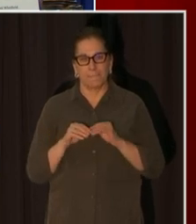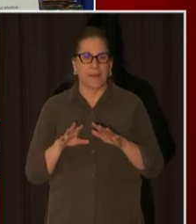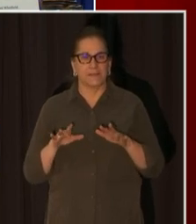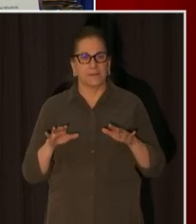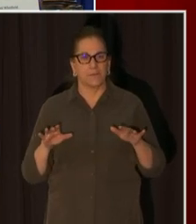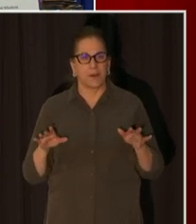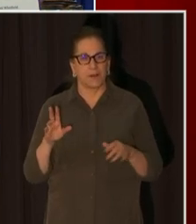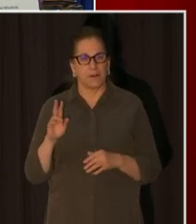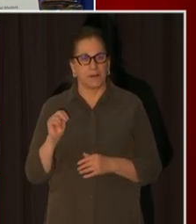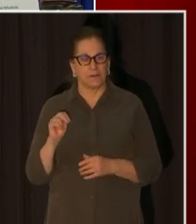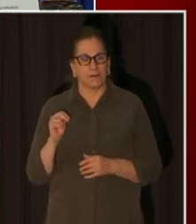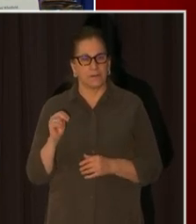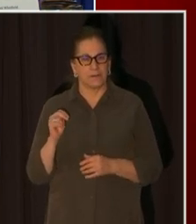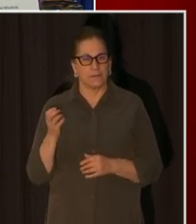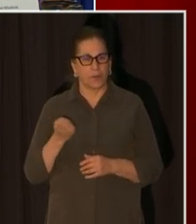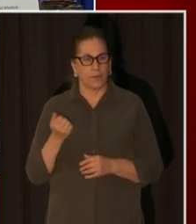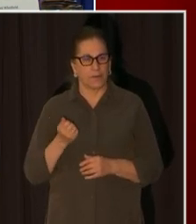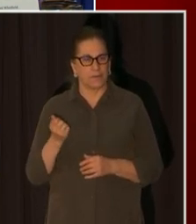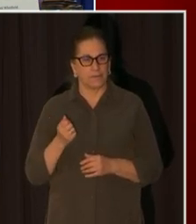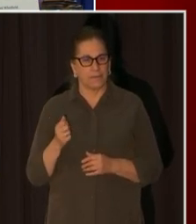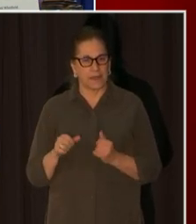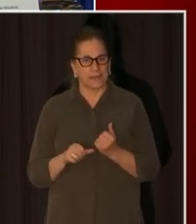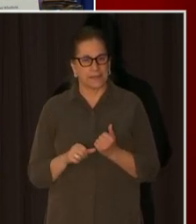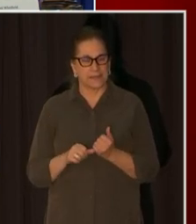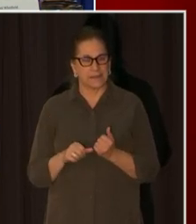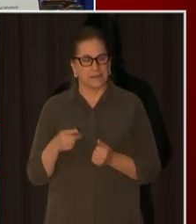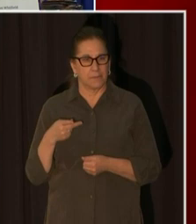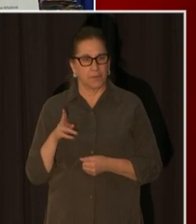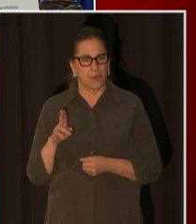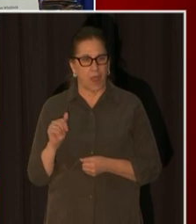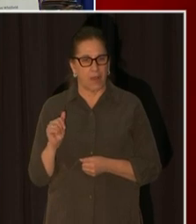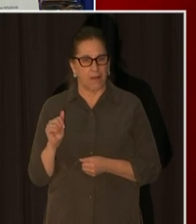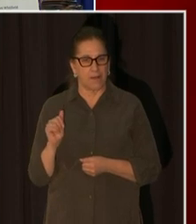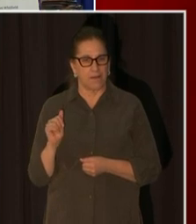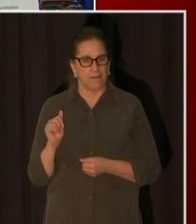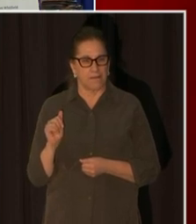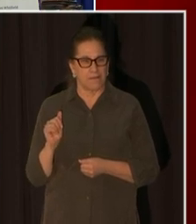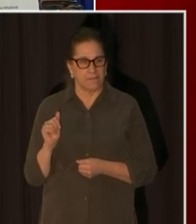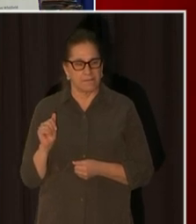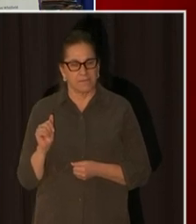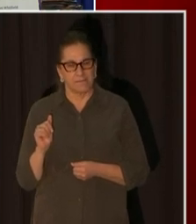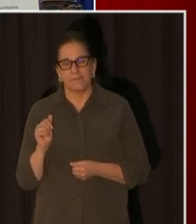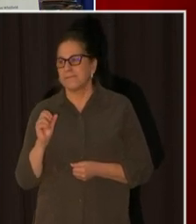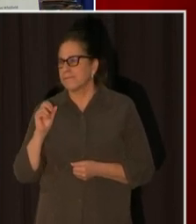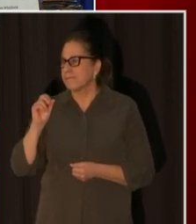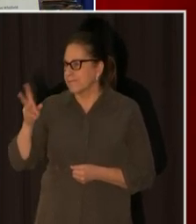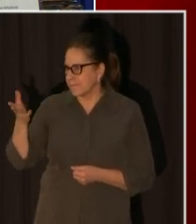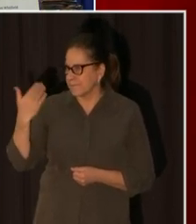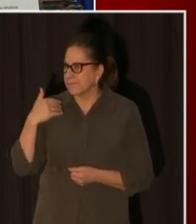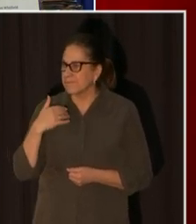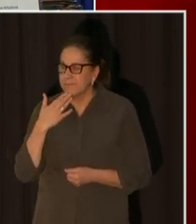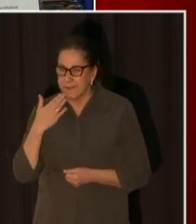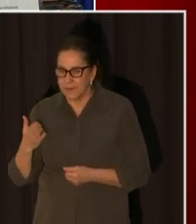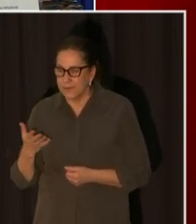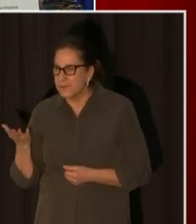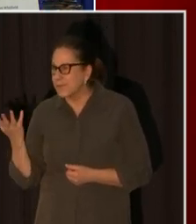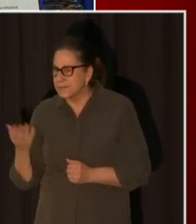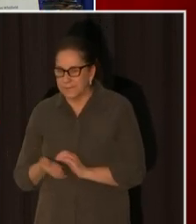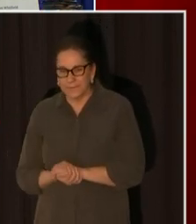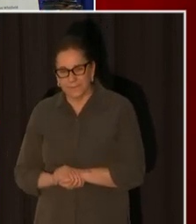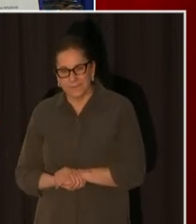if we're not counted, we don't exist. And to Dr. Perry's point and Director Whitfield's point and the Deputy Mayor's